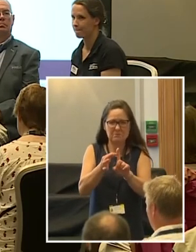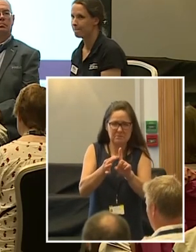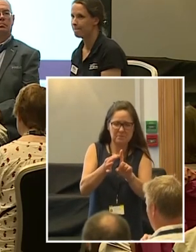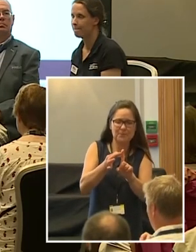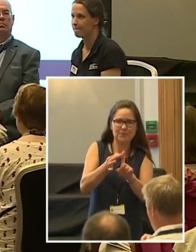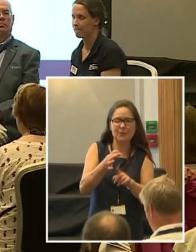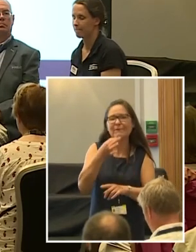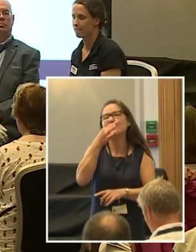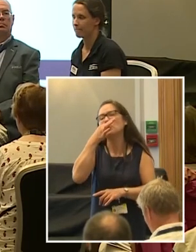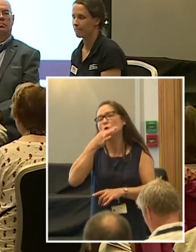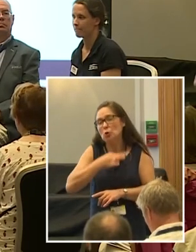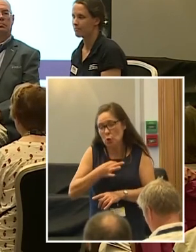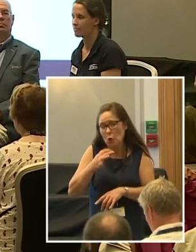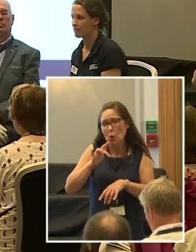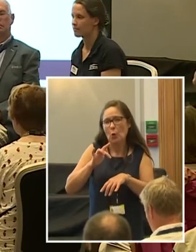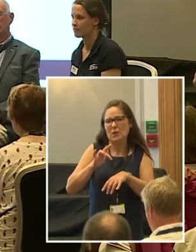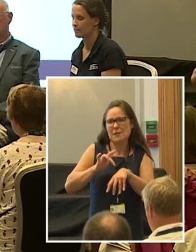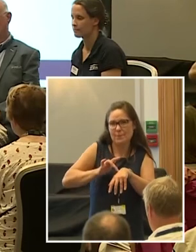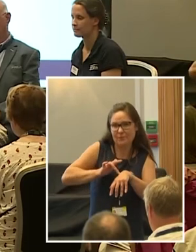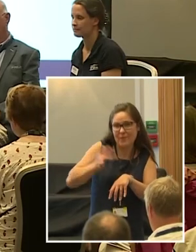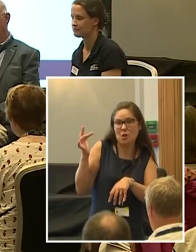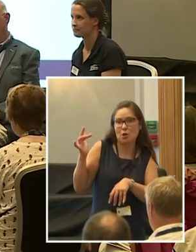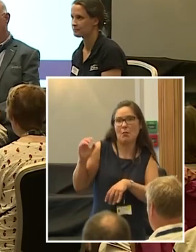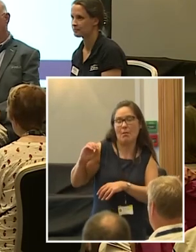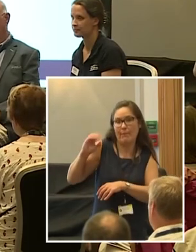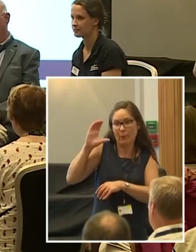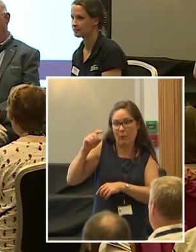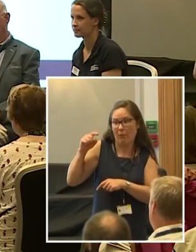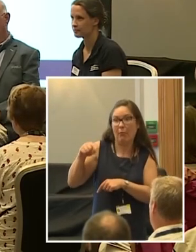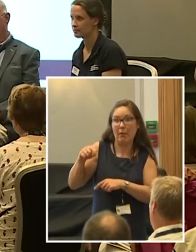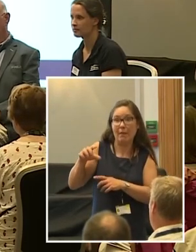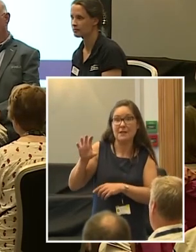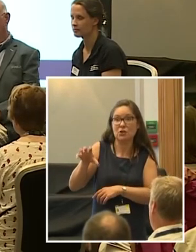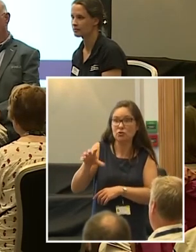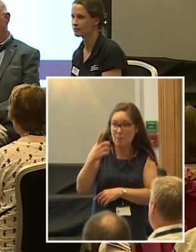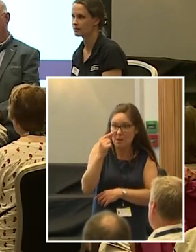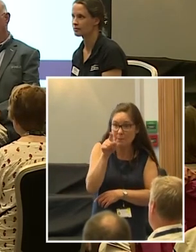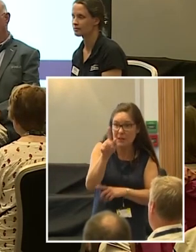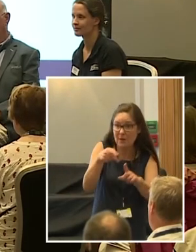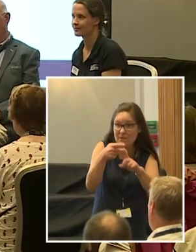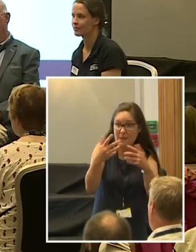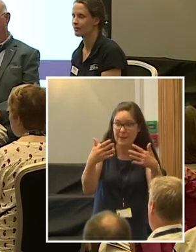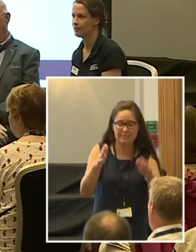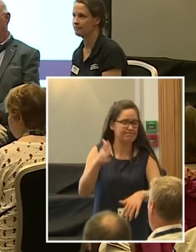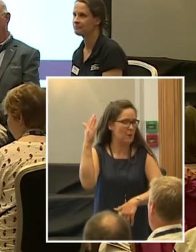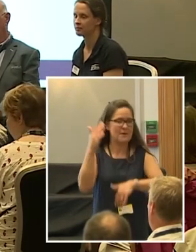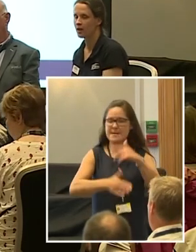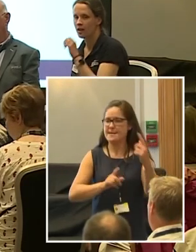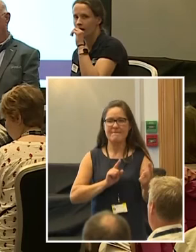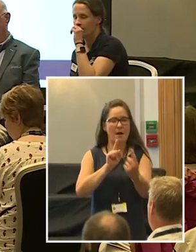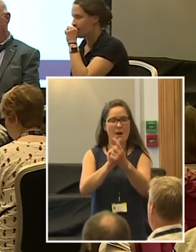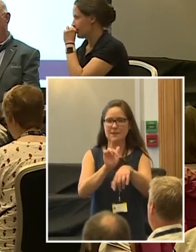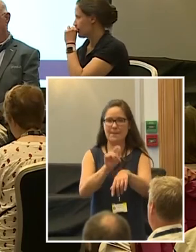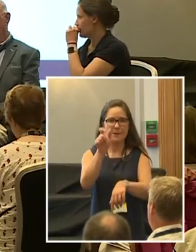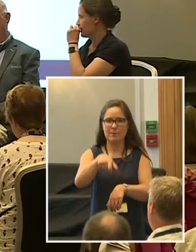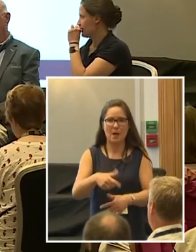country who deal with it a lot, and I'm sure you've probably seen one or two of them. Never. Well, there are, your